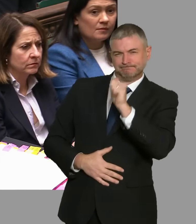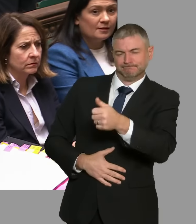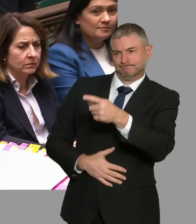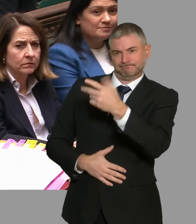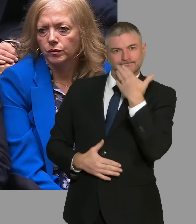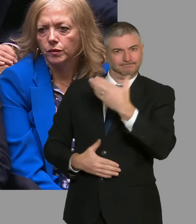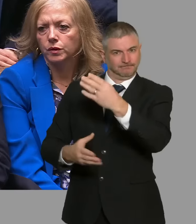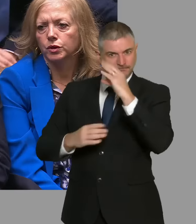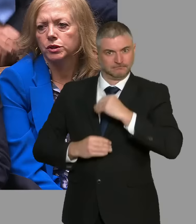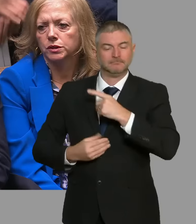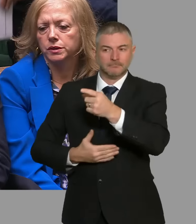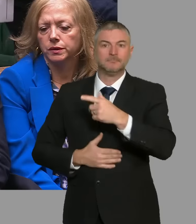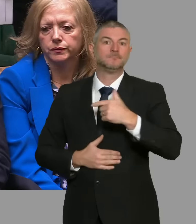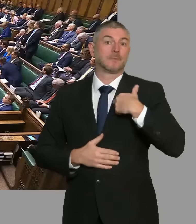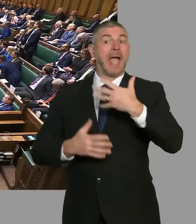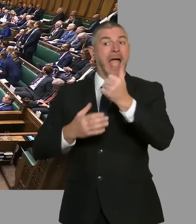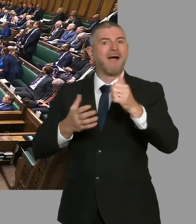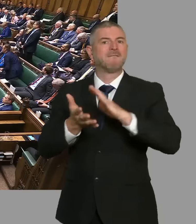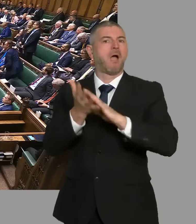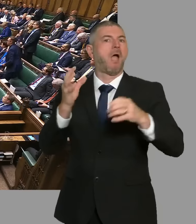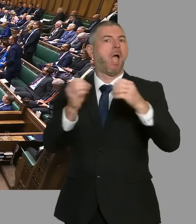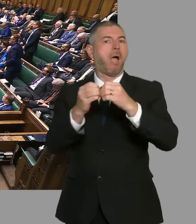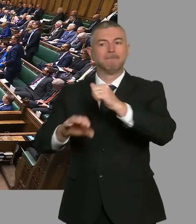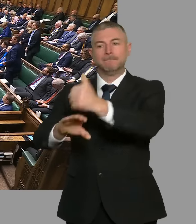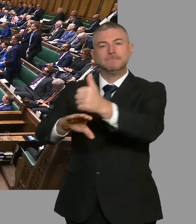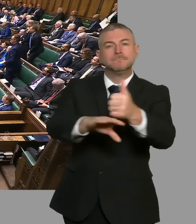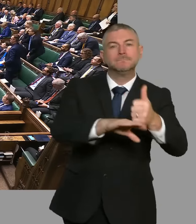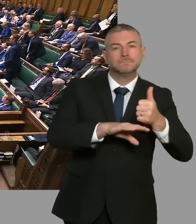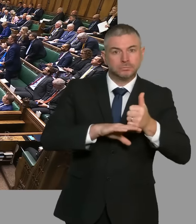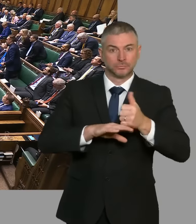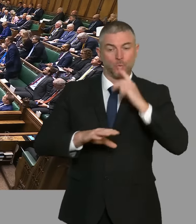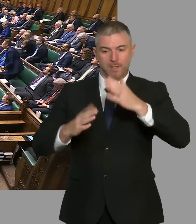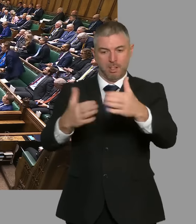likely to be. Final question, Richard Quigley.